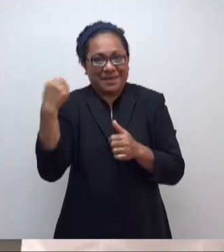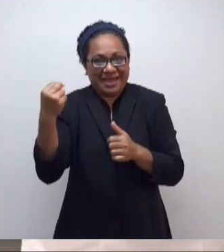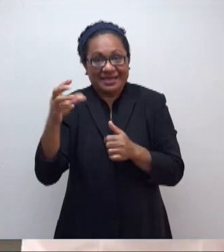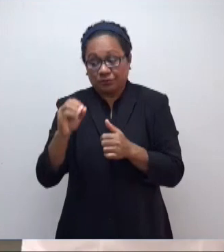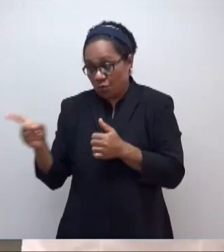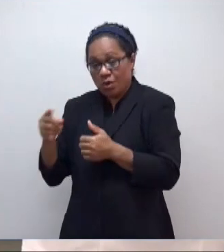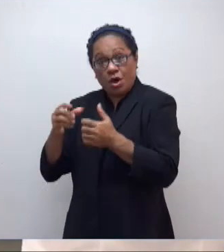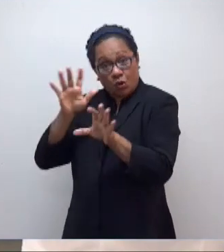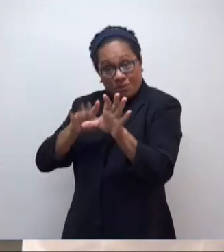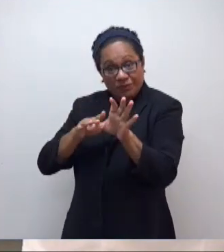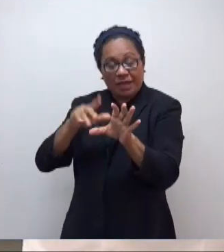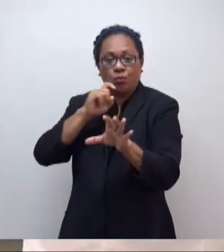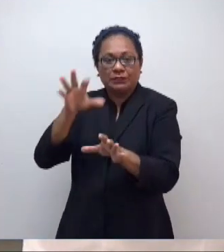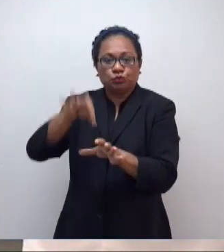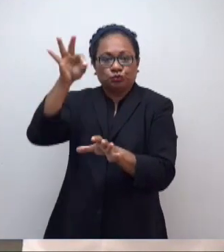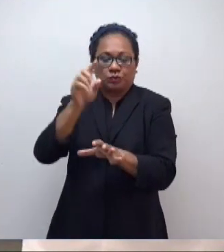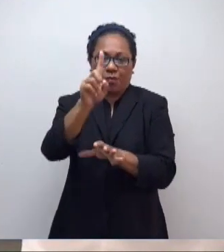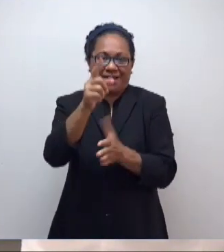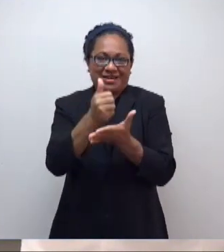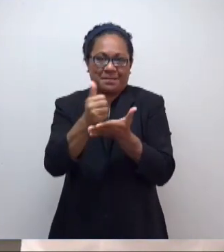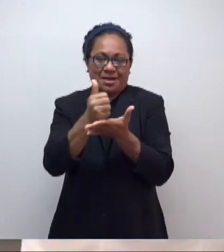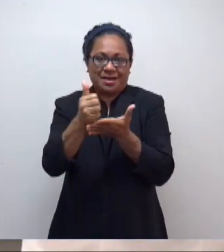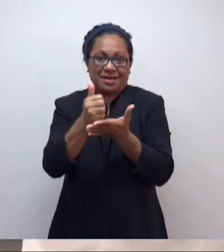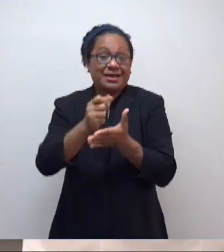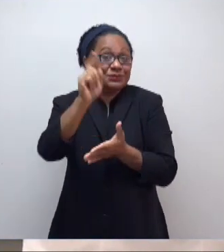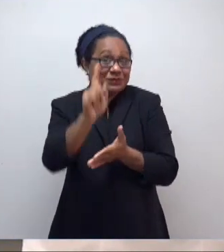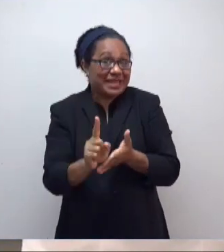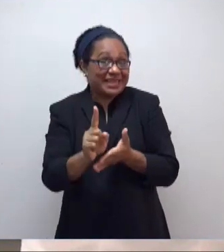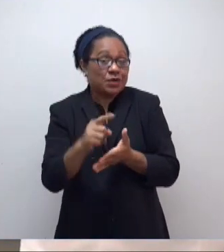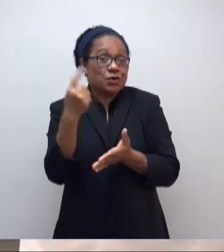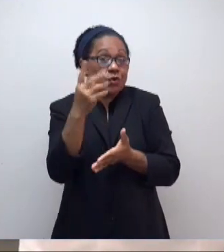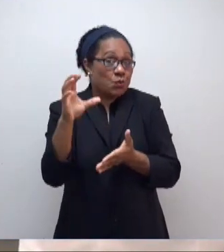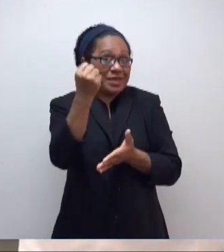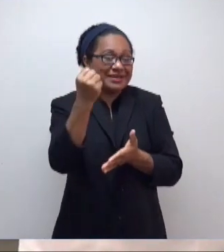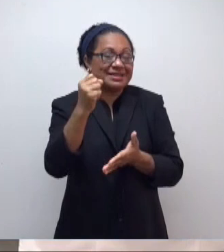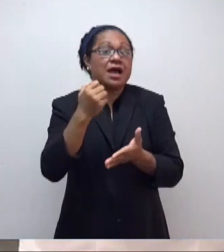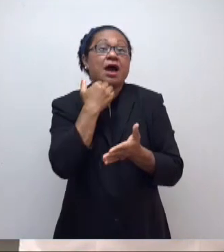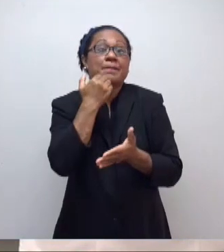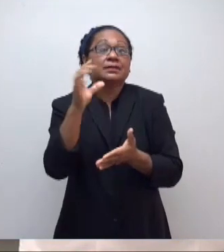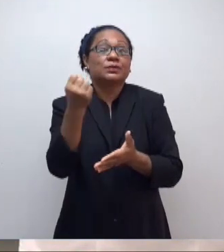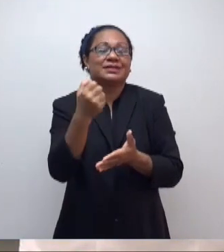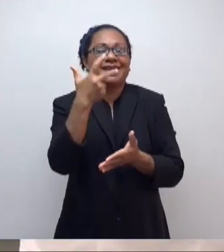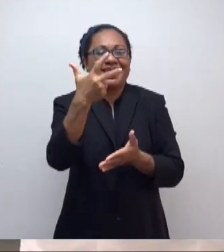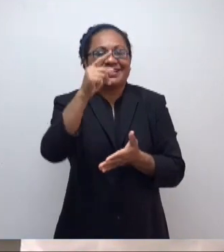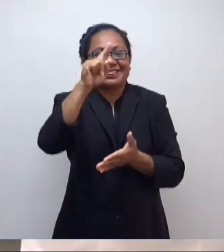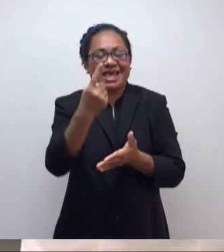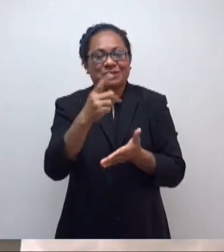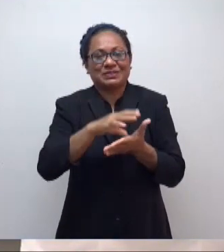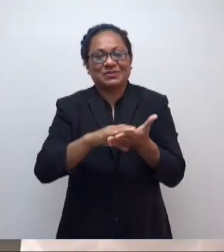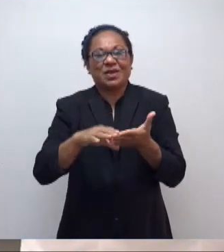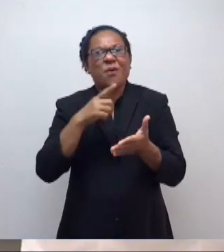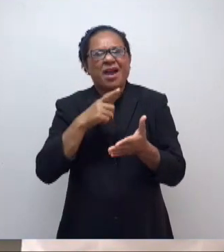contest. And tonight's lucky winner will win $8,000 in honor of the 8th